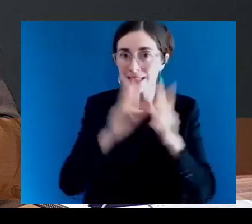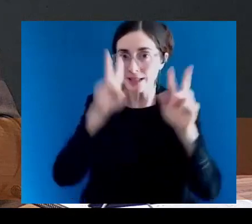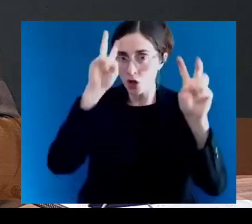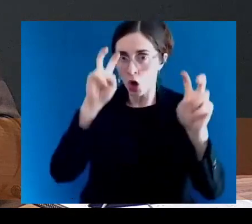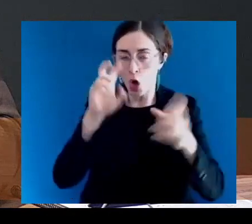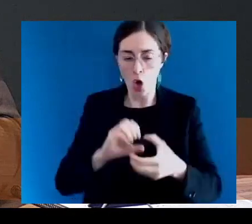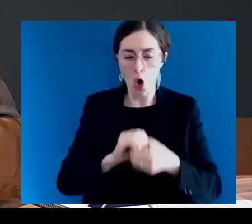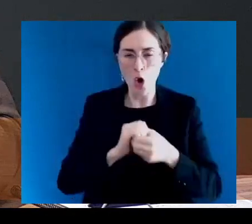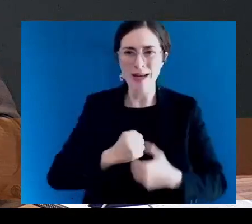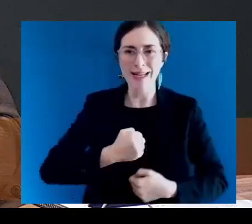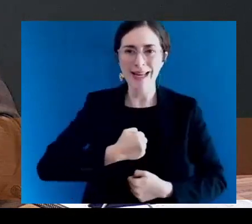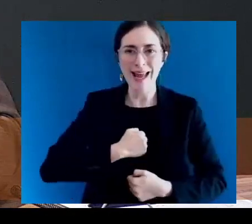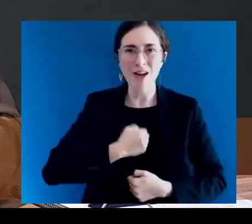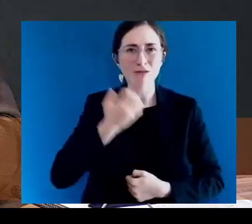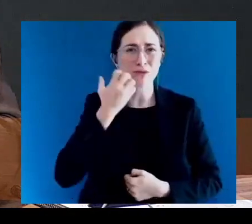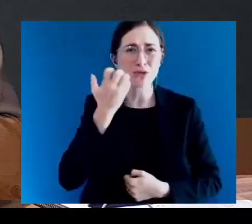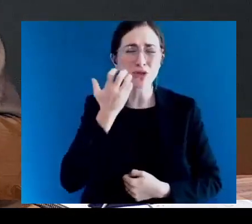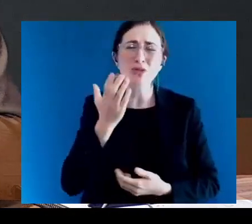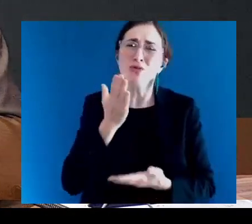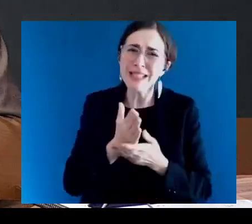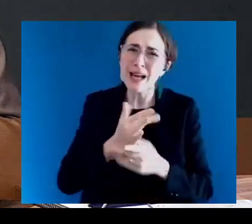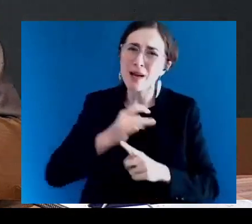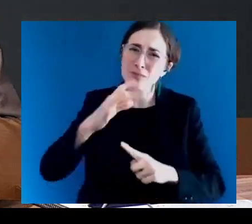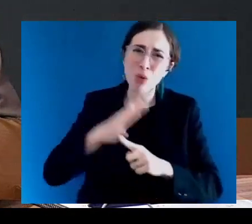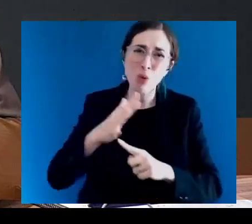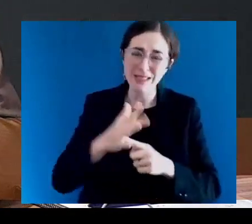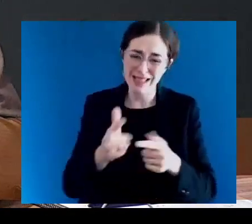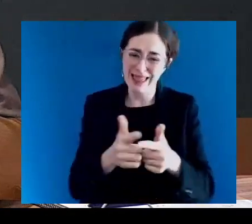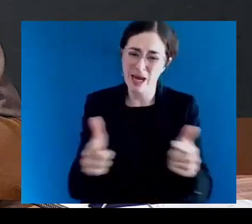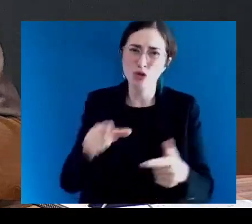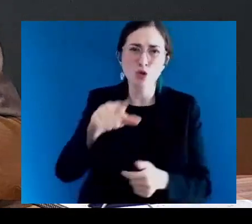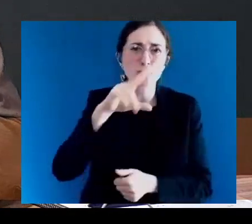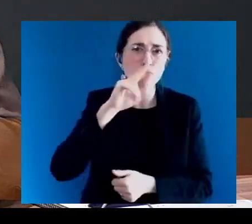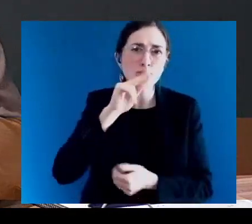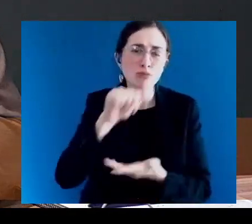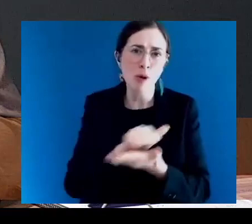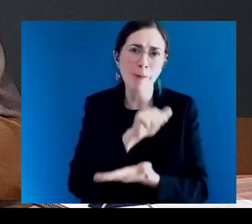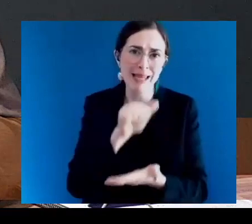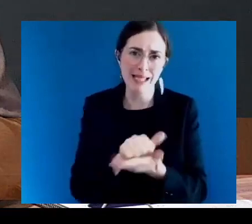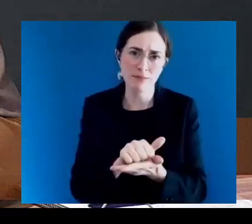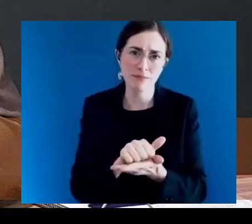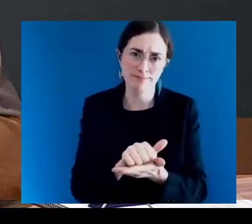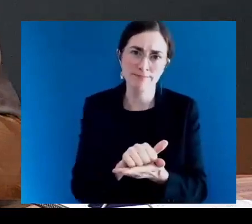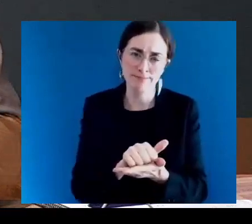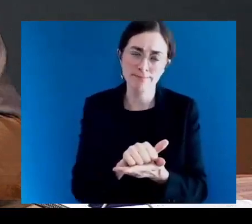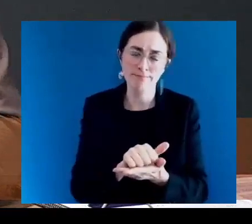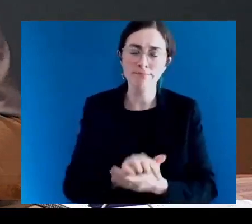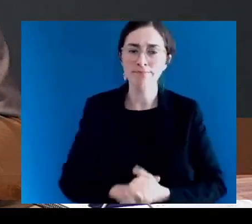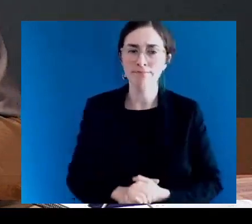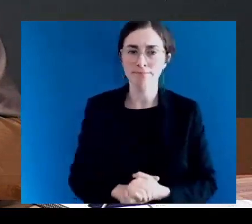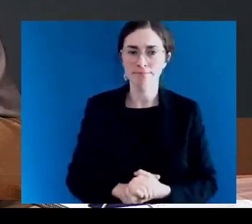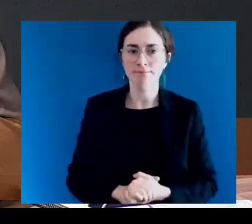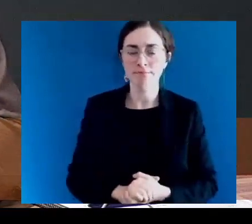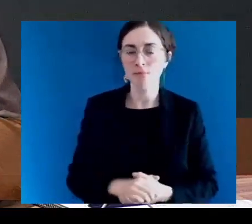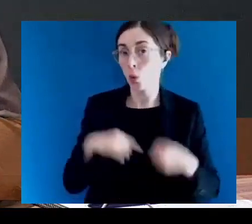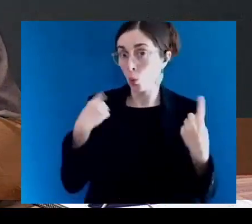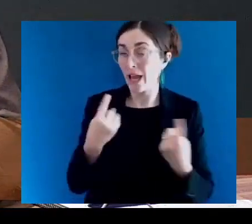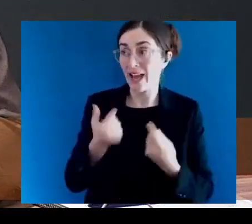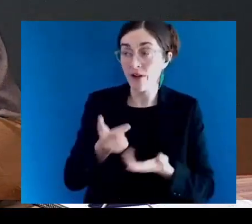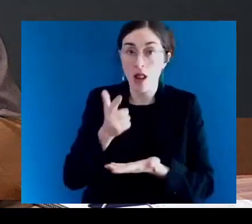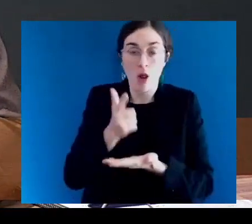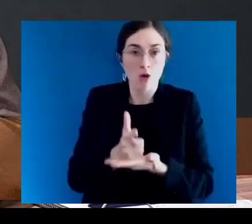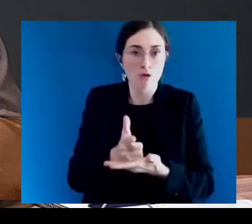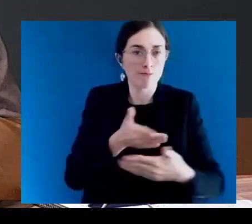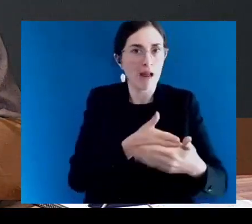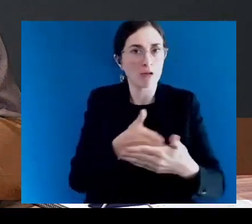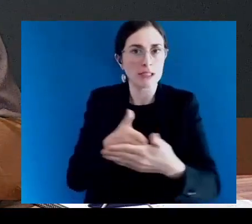Minister, what's it going to take, in your view, around being able to, we're hearing a lot of barriers for traditional owners